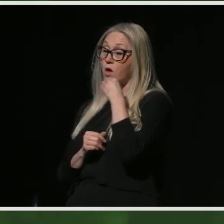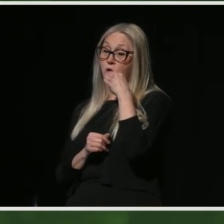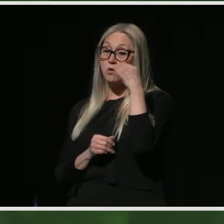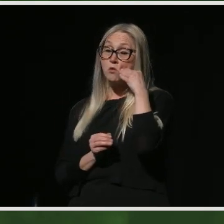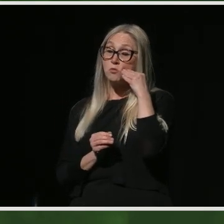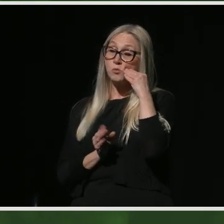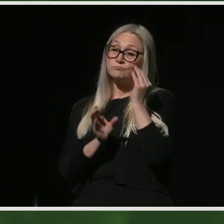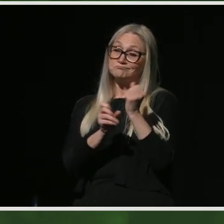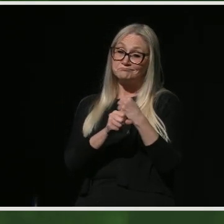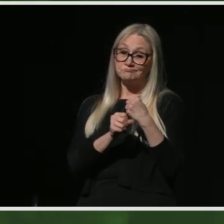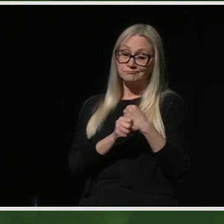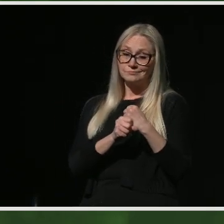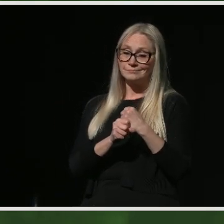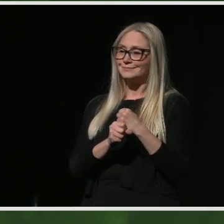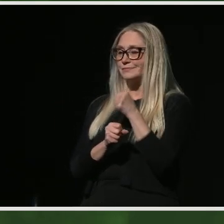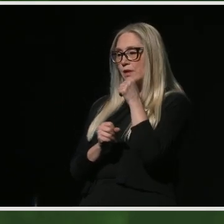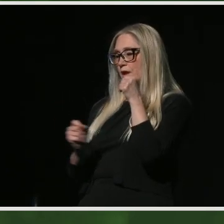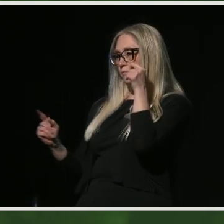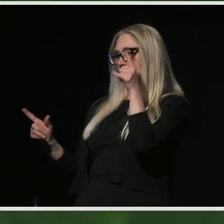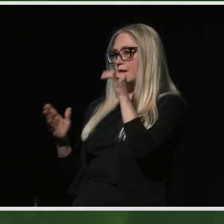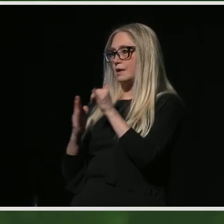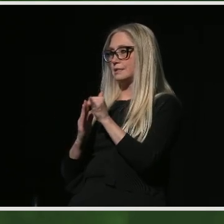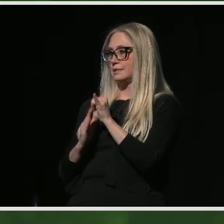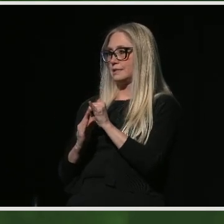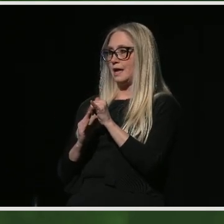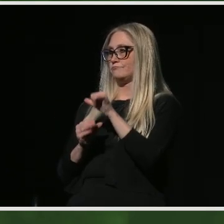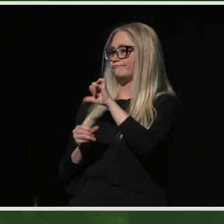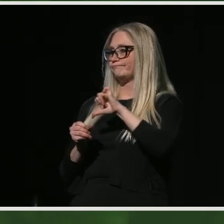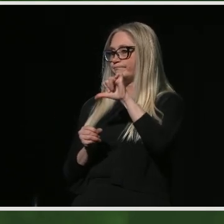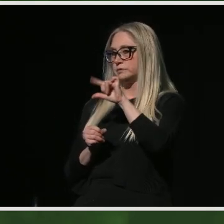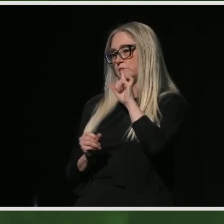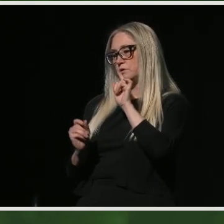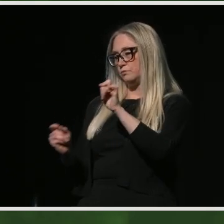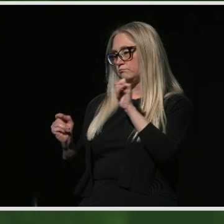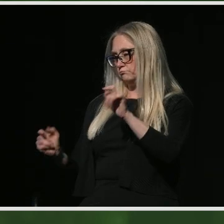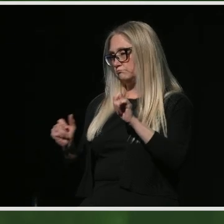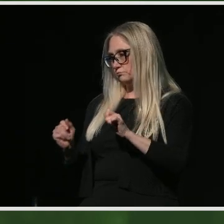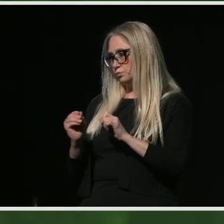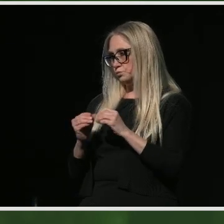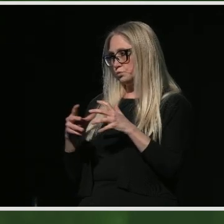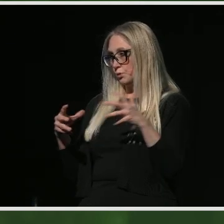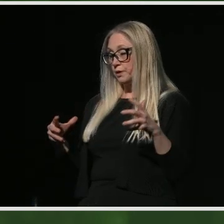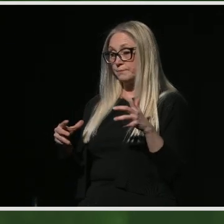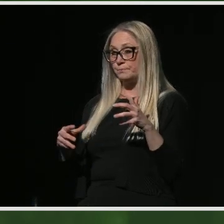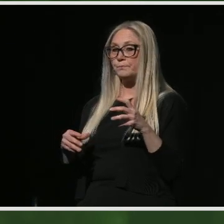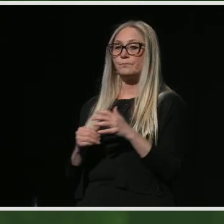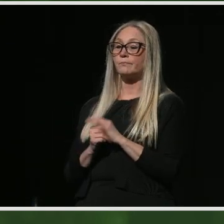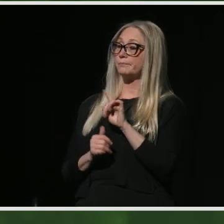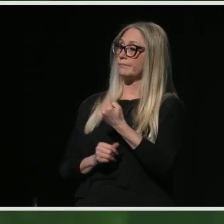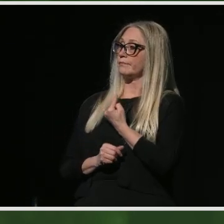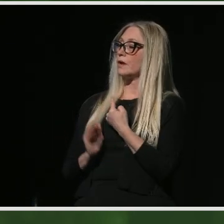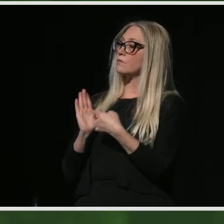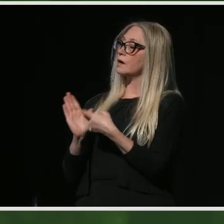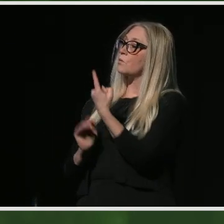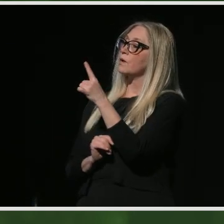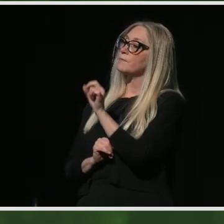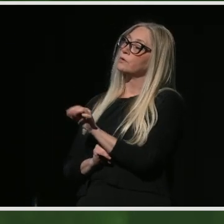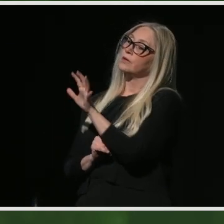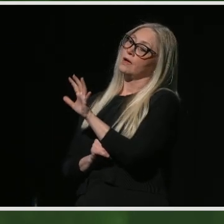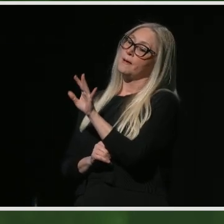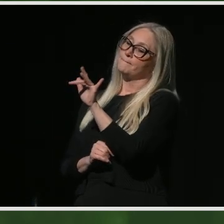no surprise that the whipped cream category is growing so fast. Whipped cream alone represents a $1.5